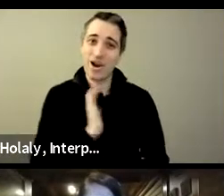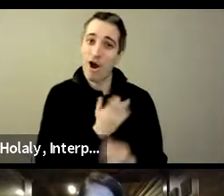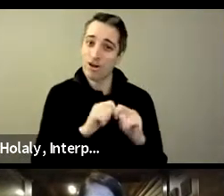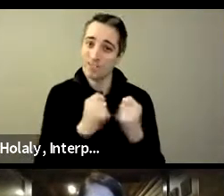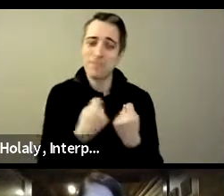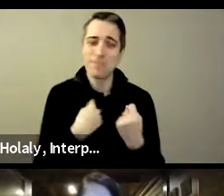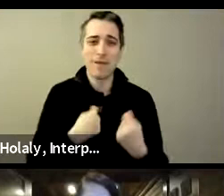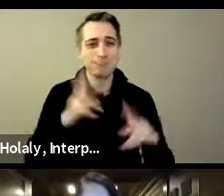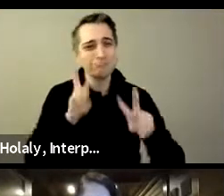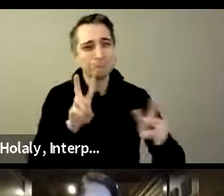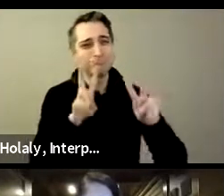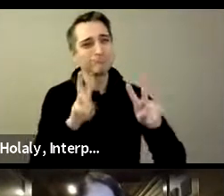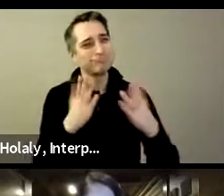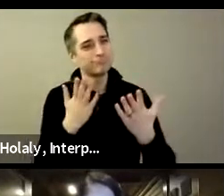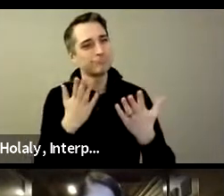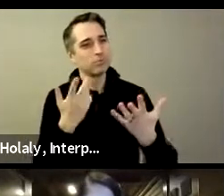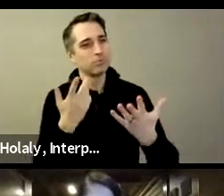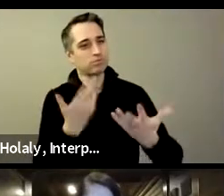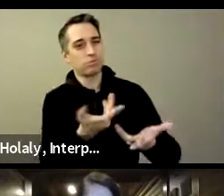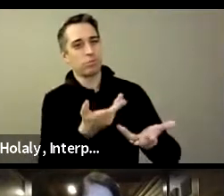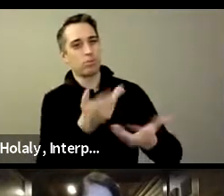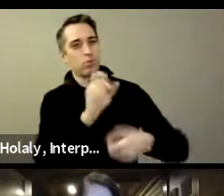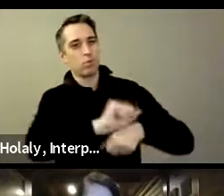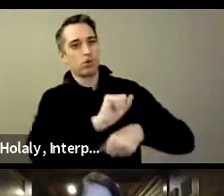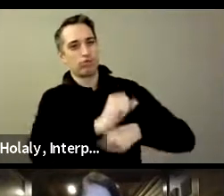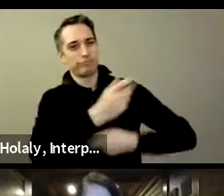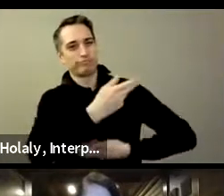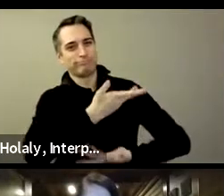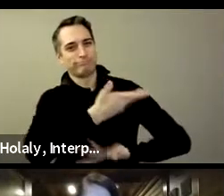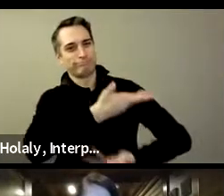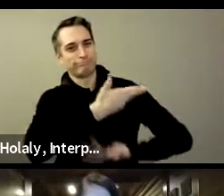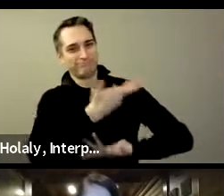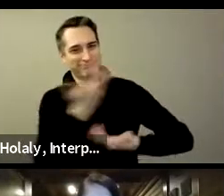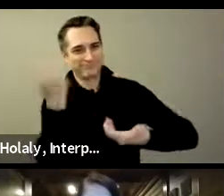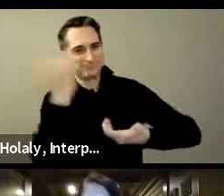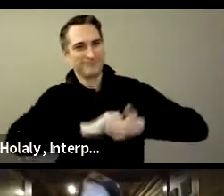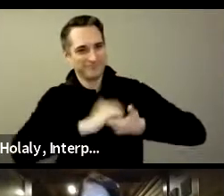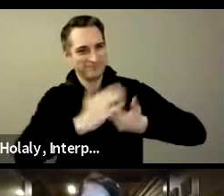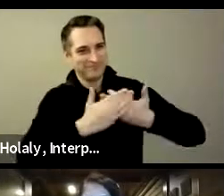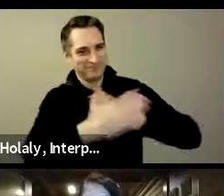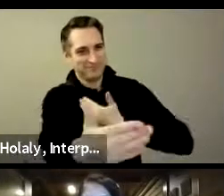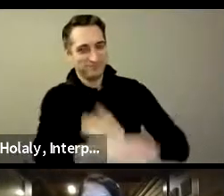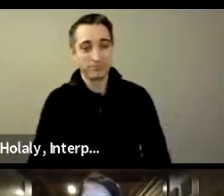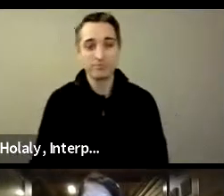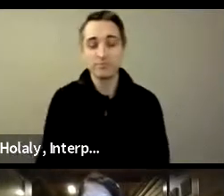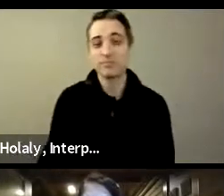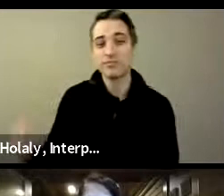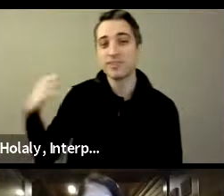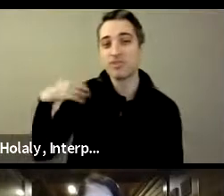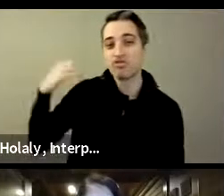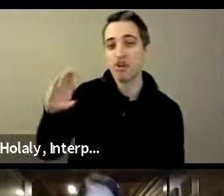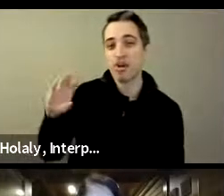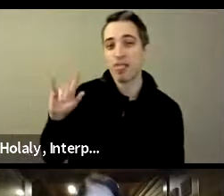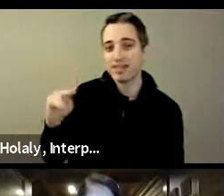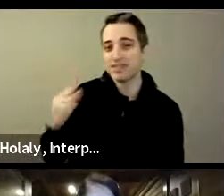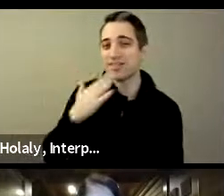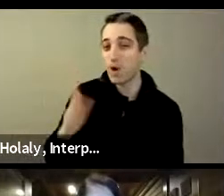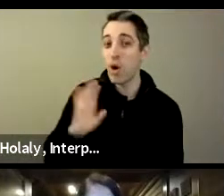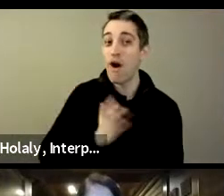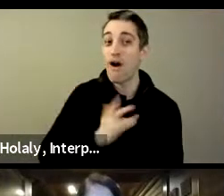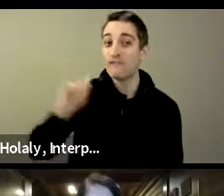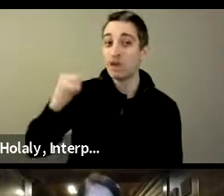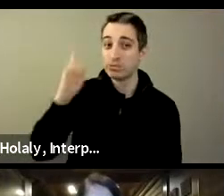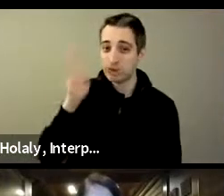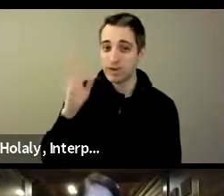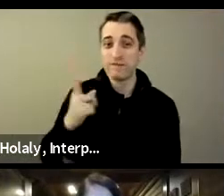future opportunities to work with you. Thank you, Ms. Trent. Thank you so much for joining us. Thank our you. First presentation is going to be from the